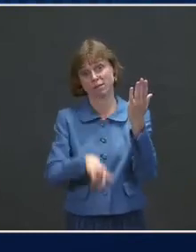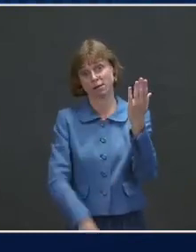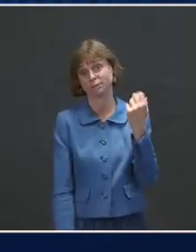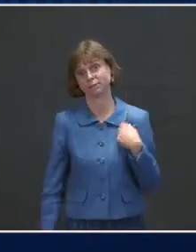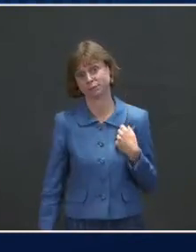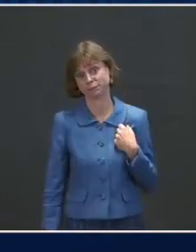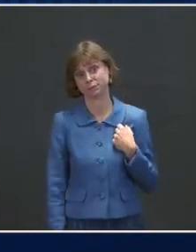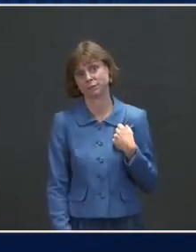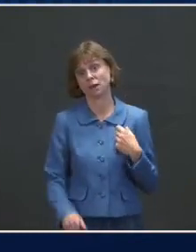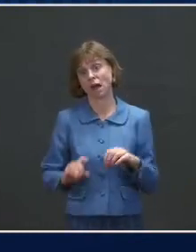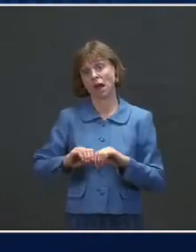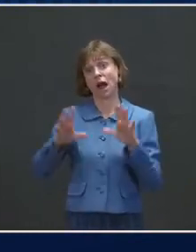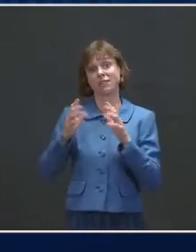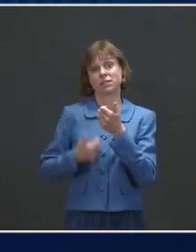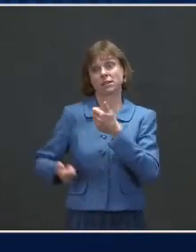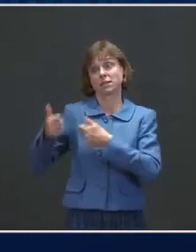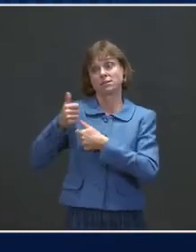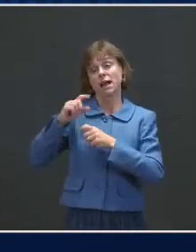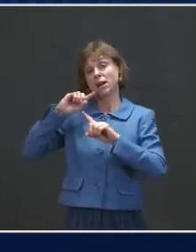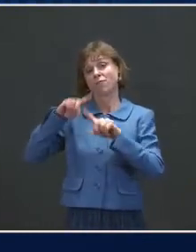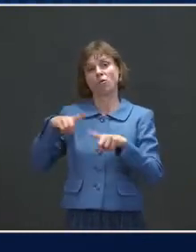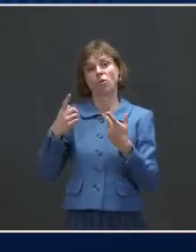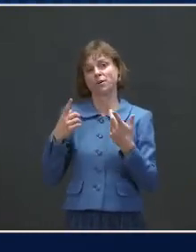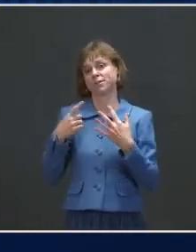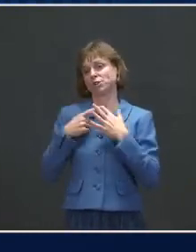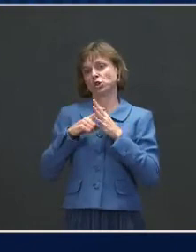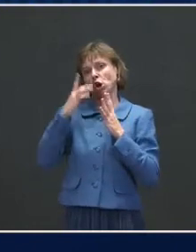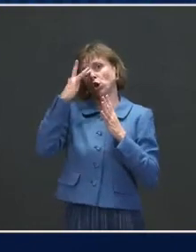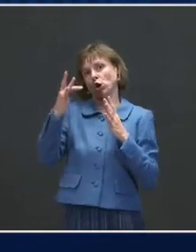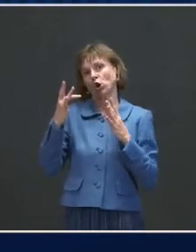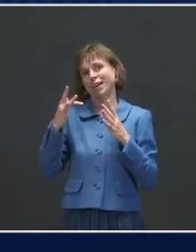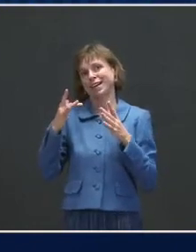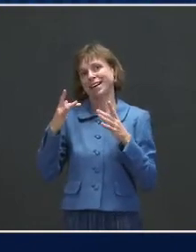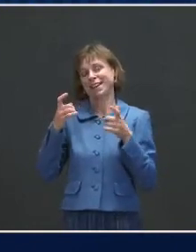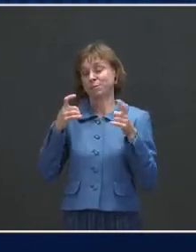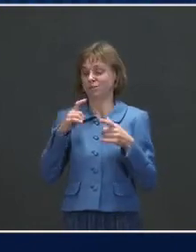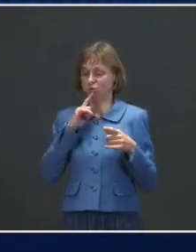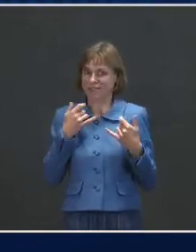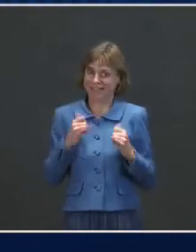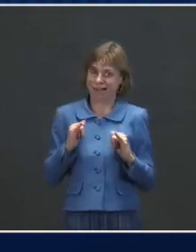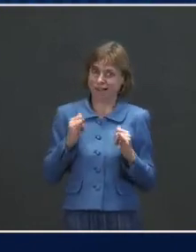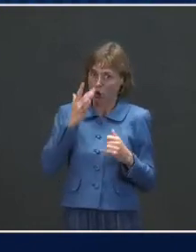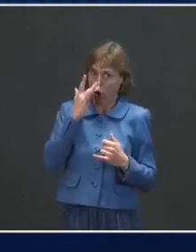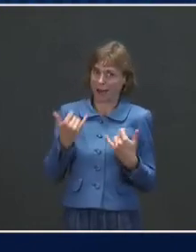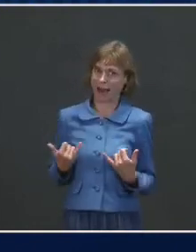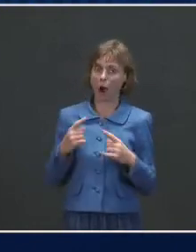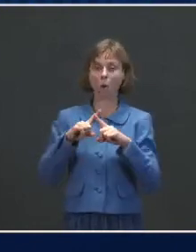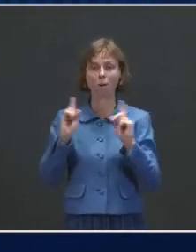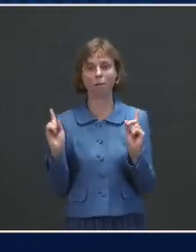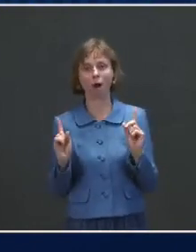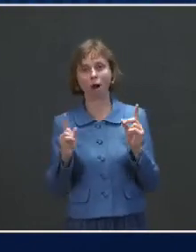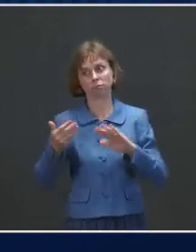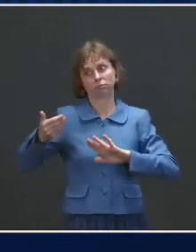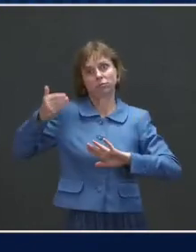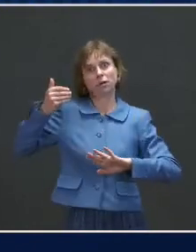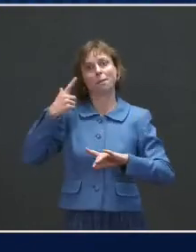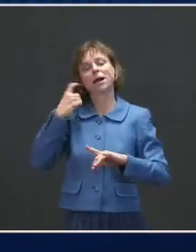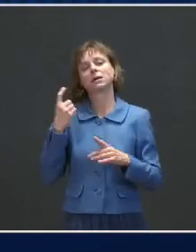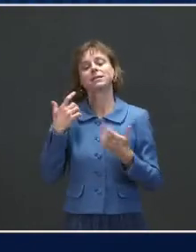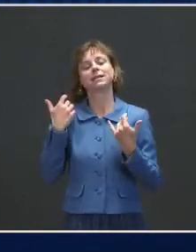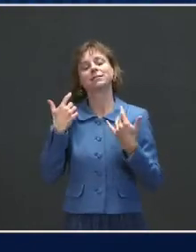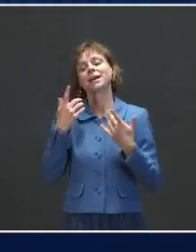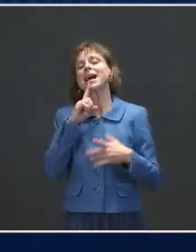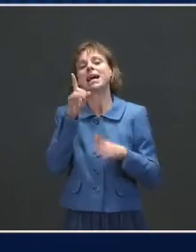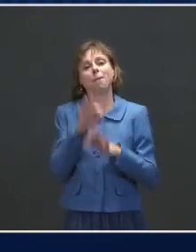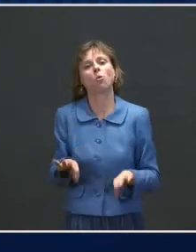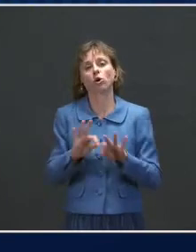Obviously, the executive order is something he did very early in his administration. It's still early, but even earlier, because he felt it was so important to put a marker down. Is